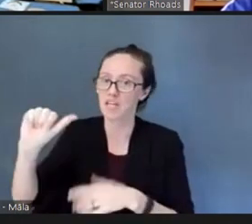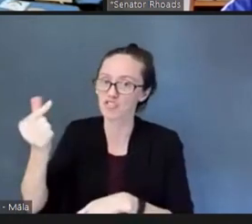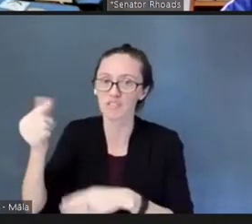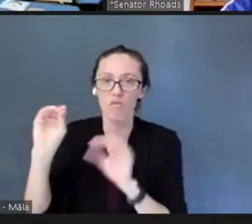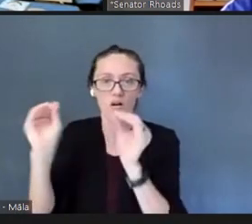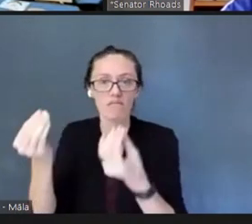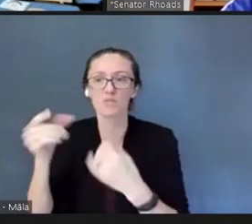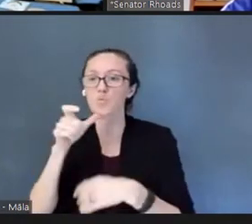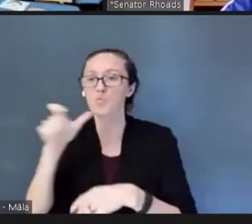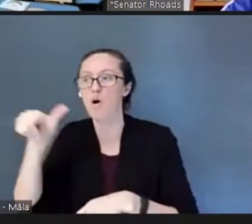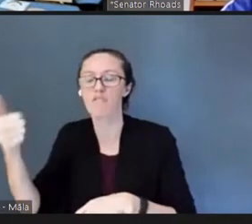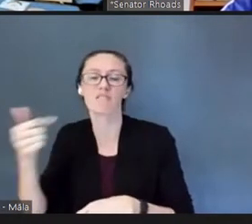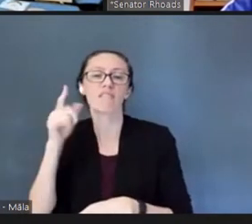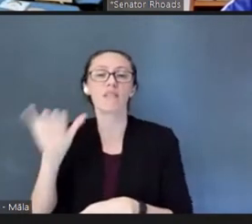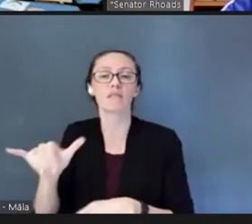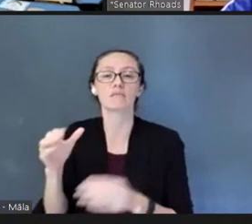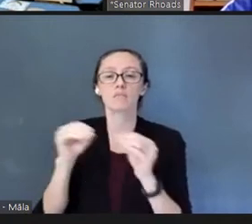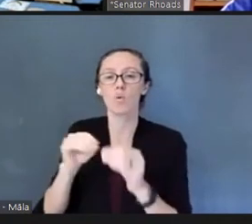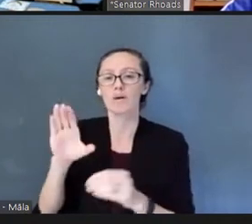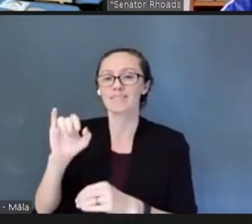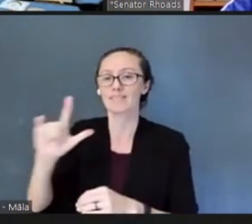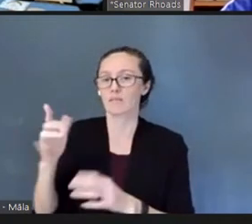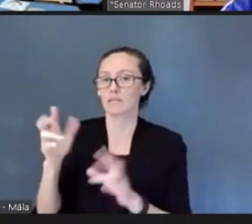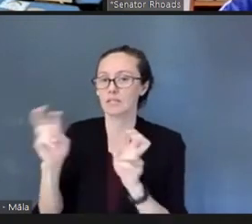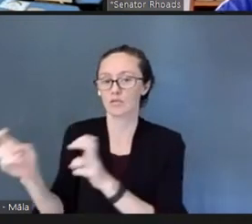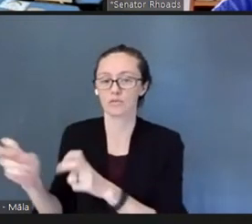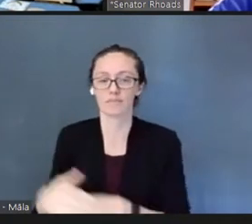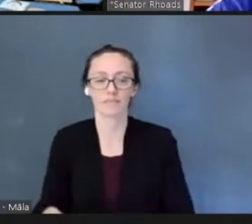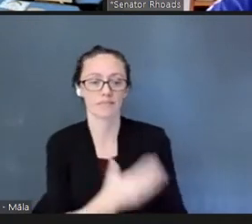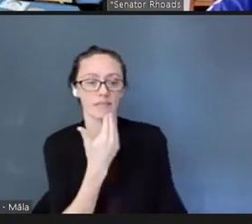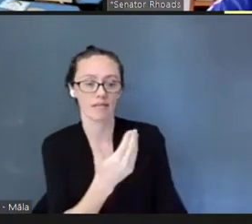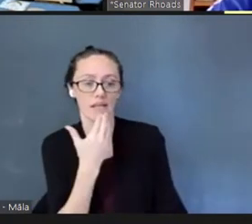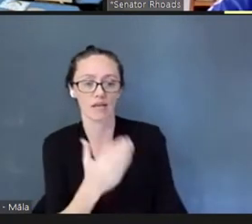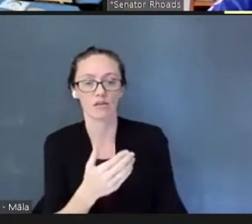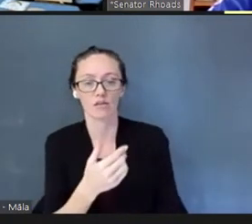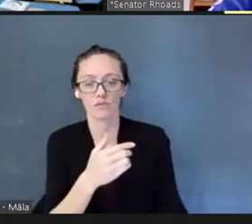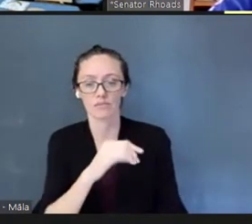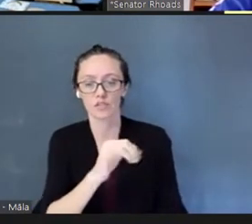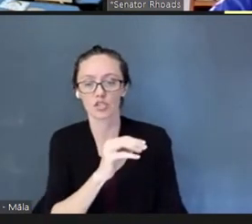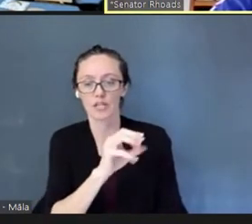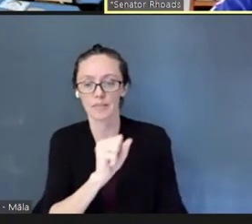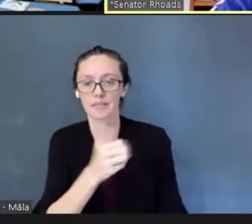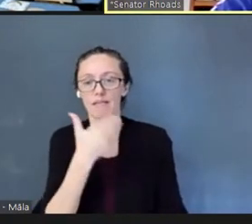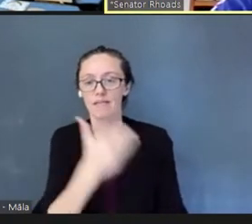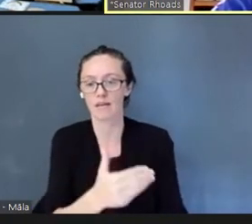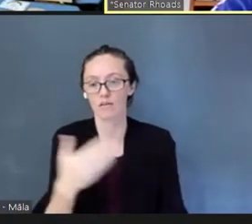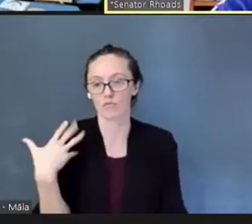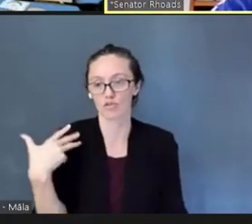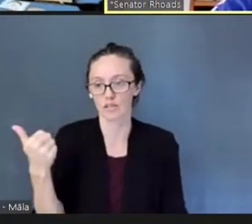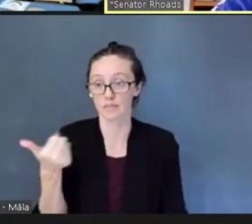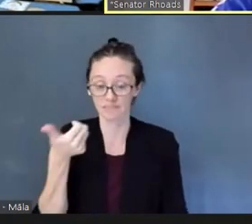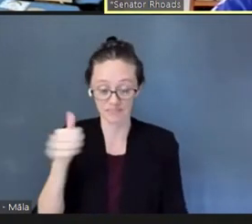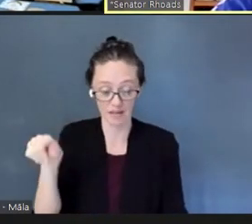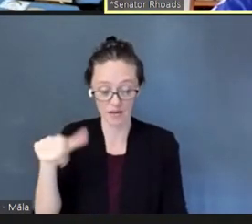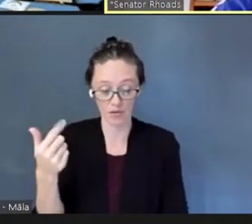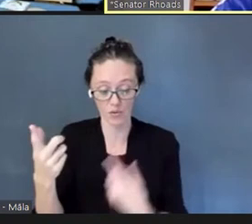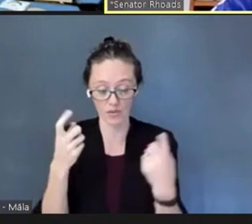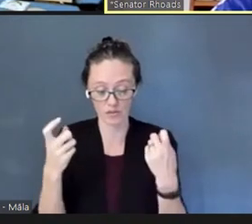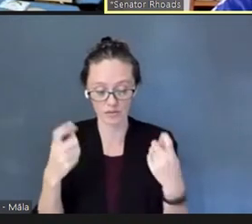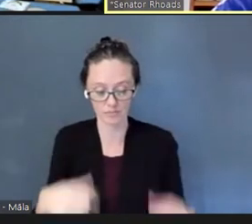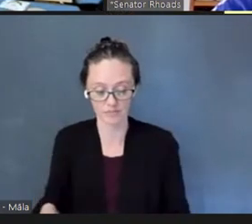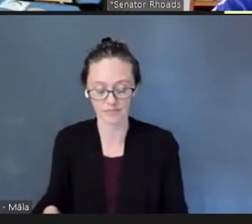the civil questions. Okay, thank you, James. Thank you, Chair. Thank you. Members, any other questions on this one? Yeah,